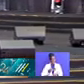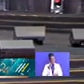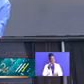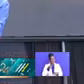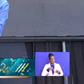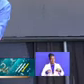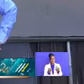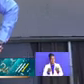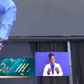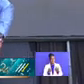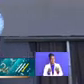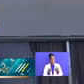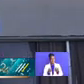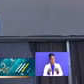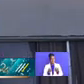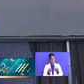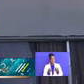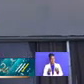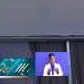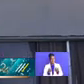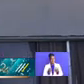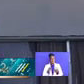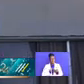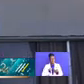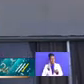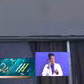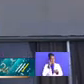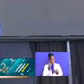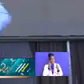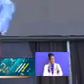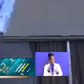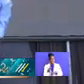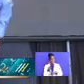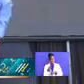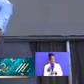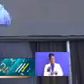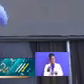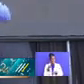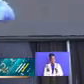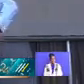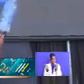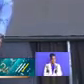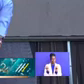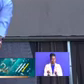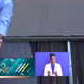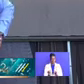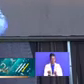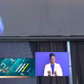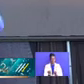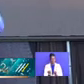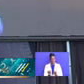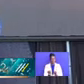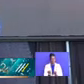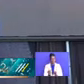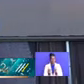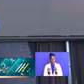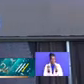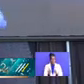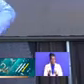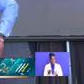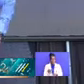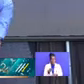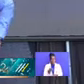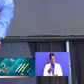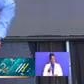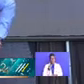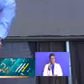to myself I'm going to see if this God of my auntie if